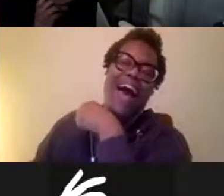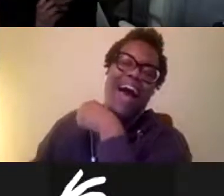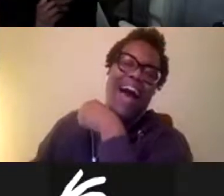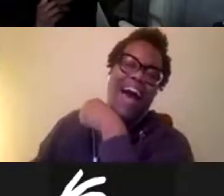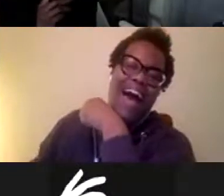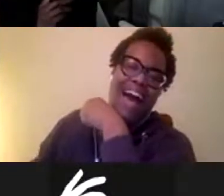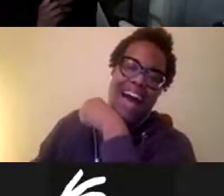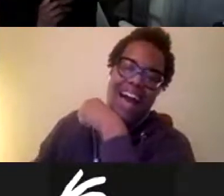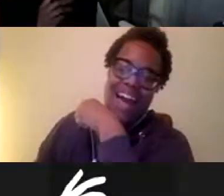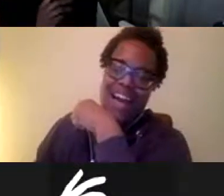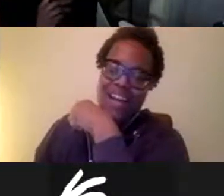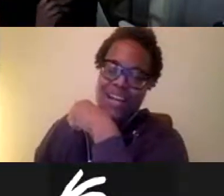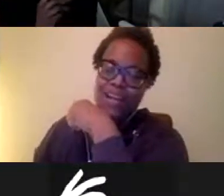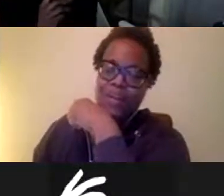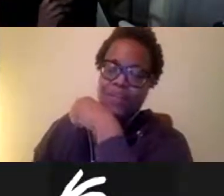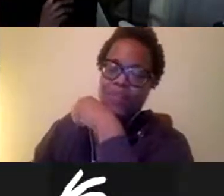that cheese will not hide.